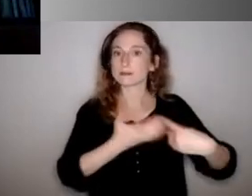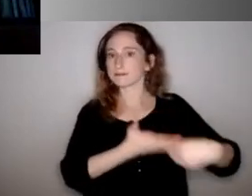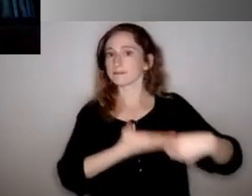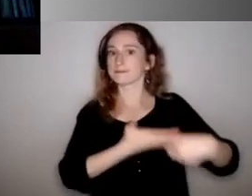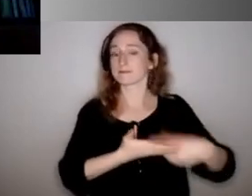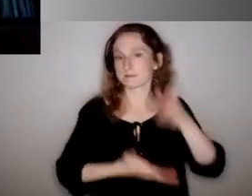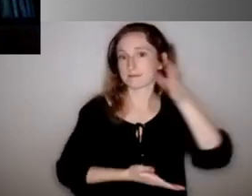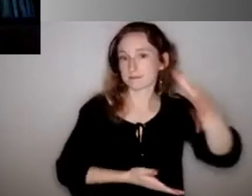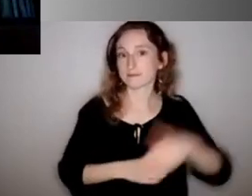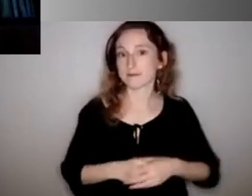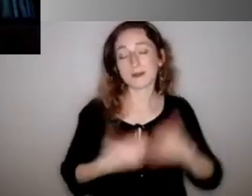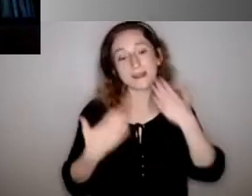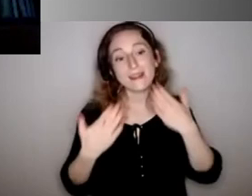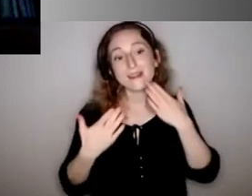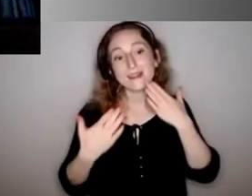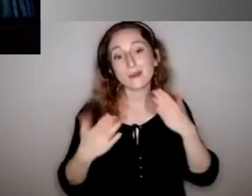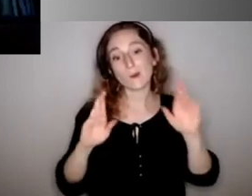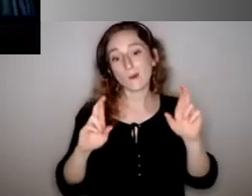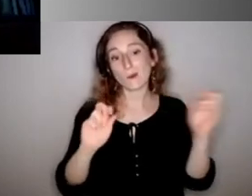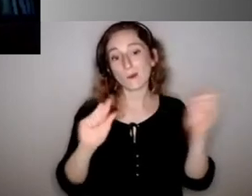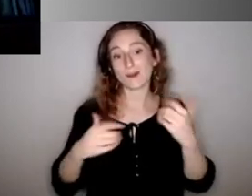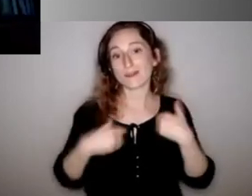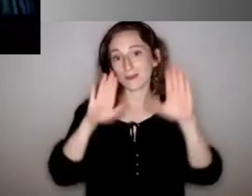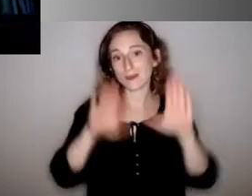forward. And again, thank you very much and hope everyone has a great night. Thank you.